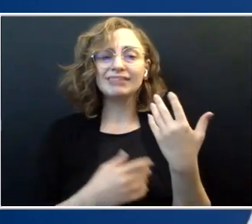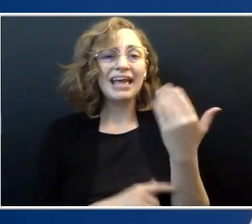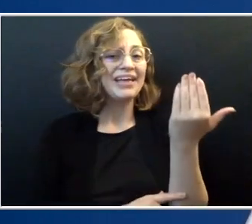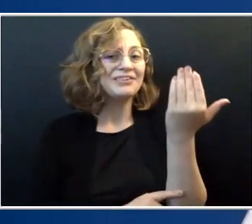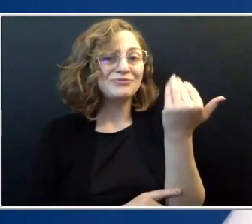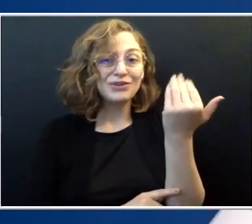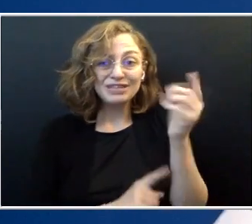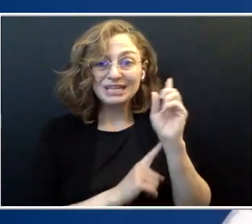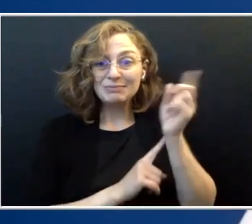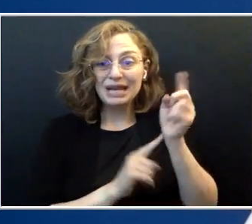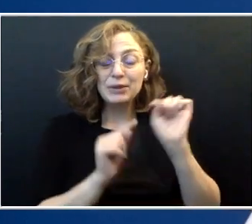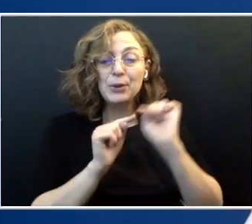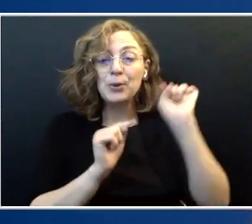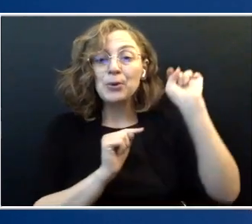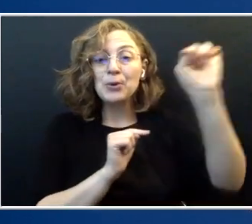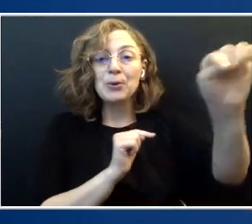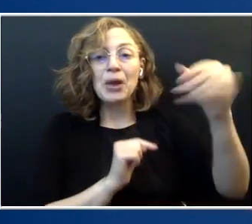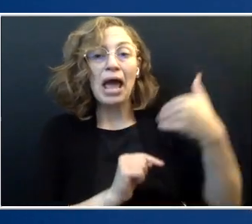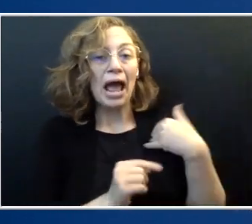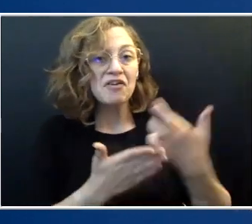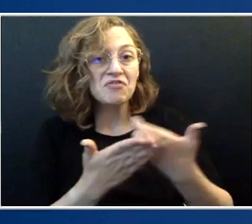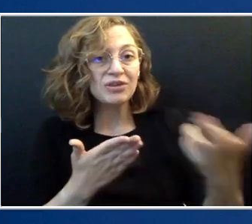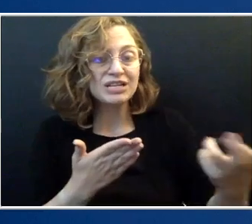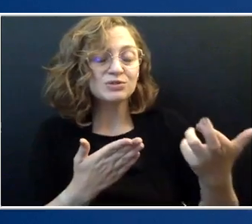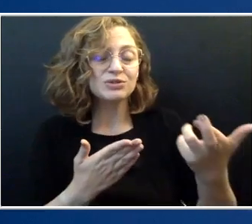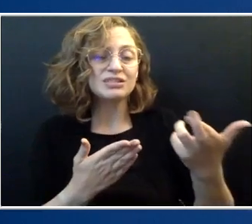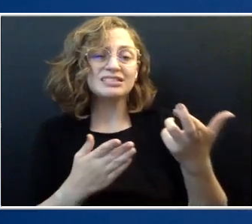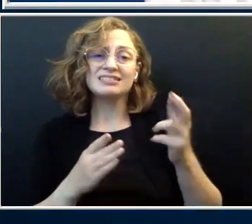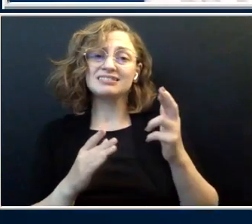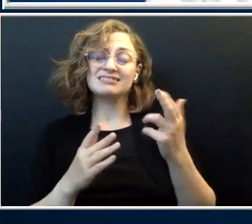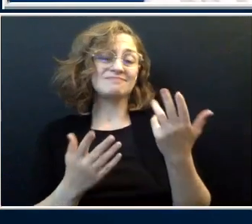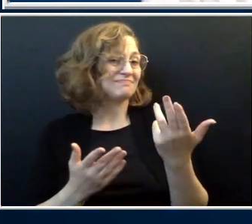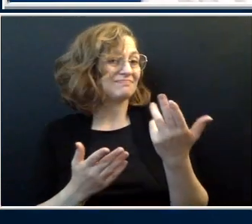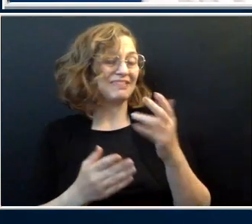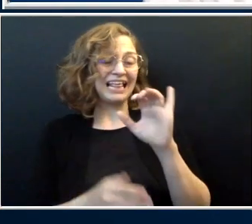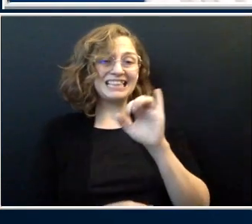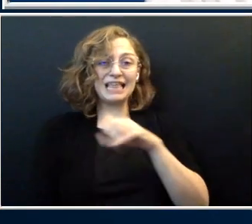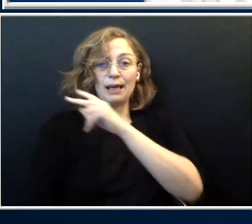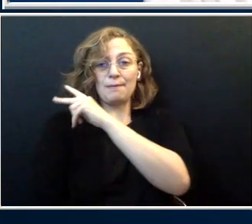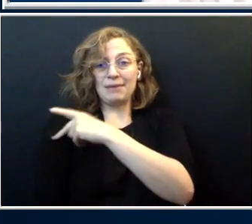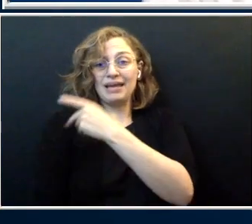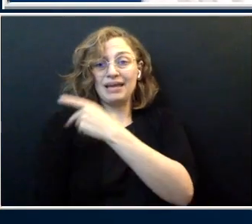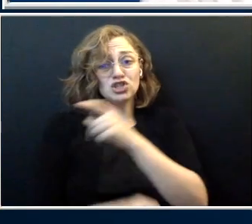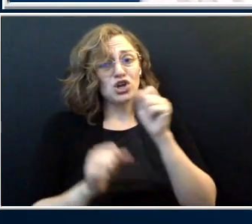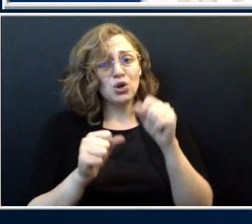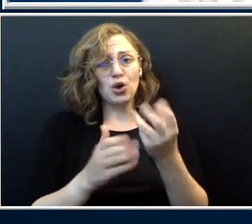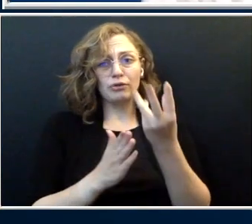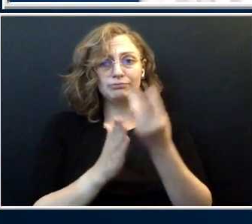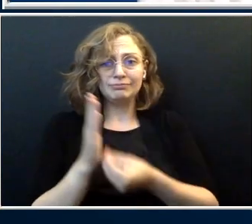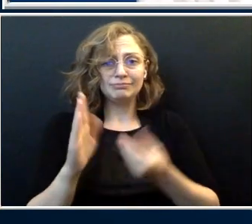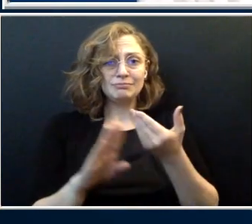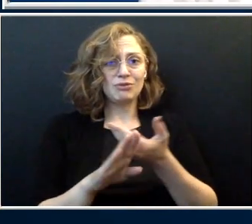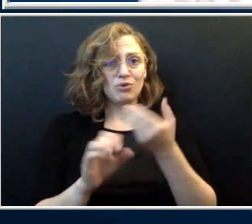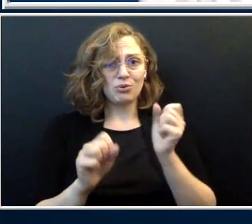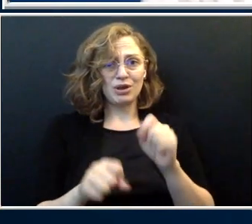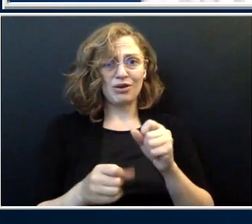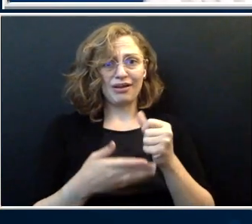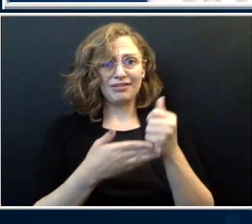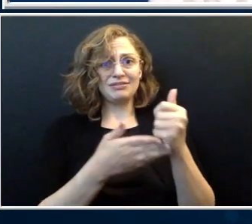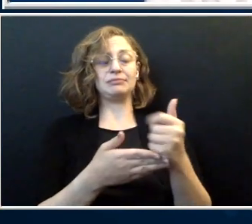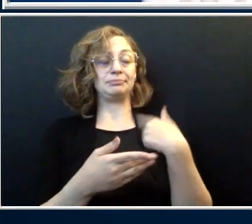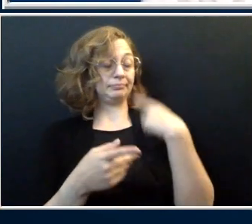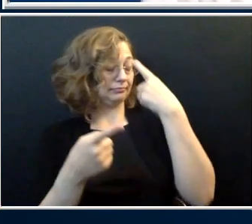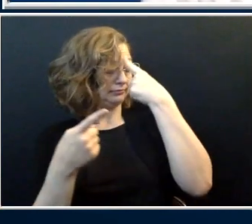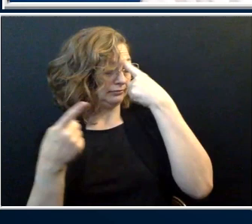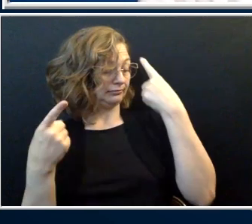resources. That's life-threatening for those patients. You know, I completely agree. My wife is an OBGYN, and we